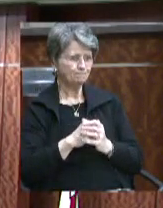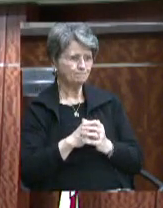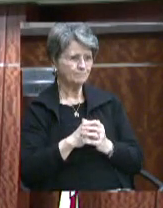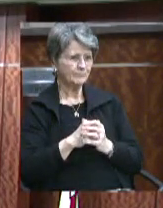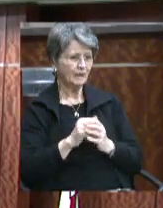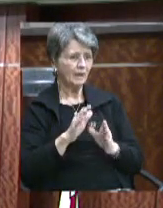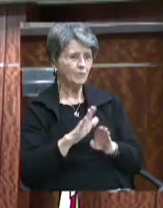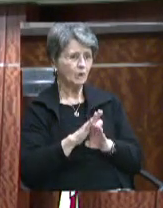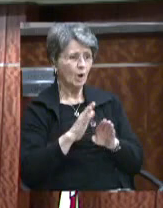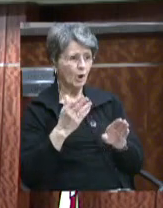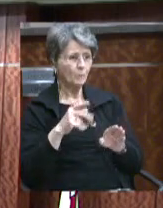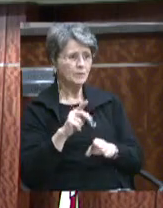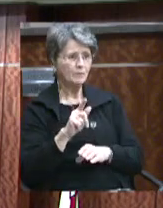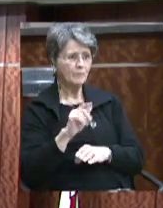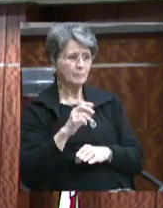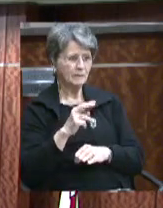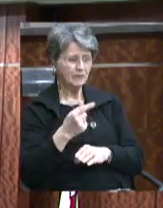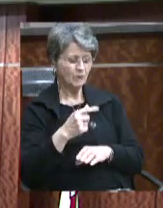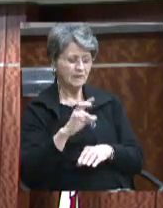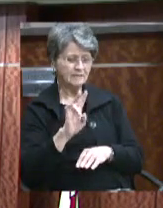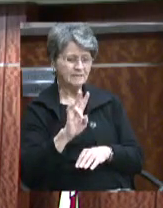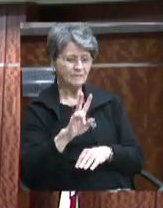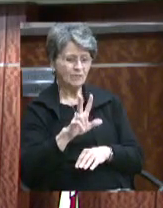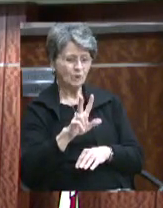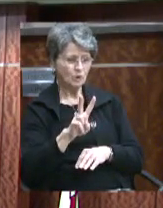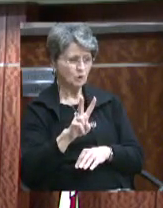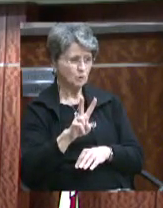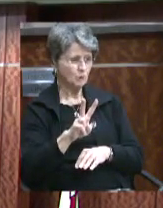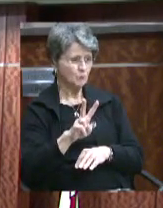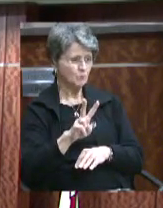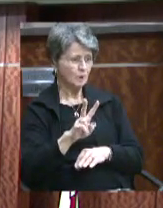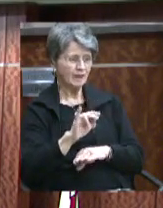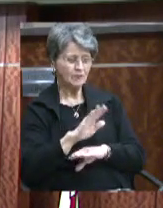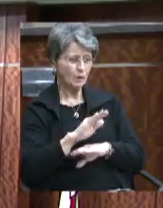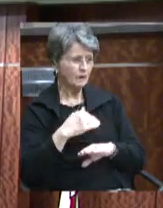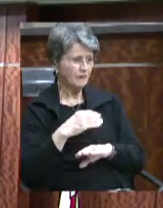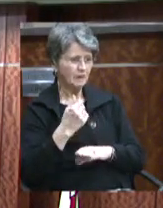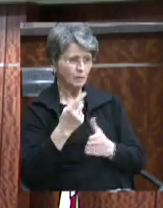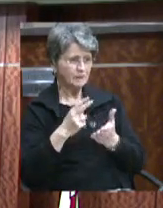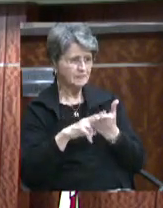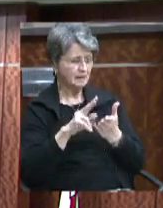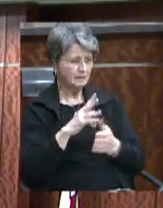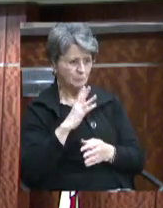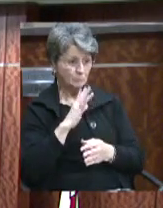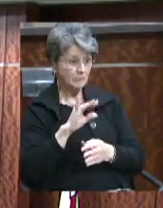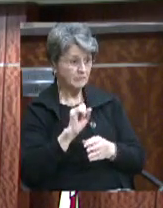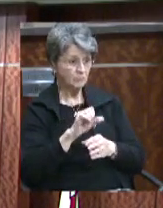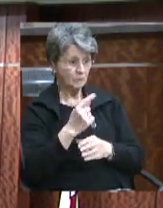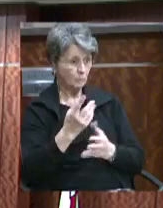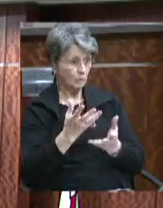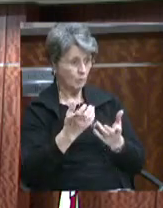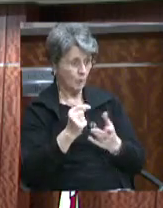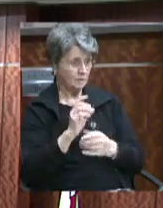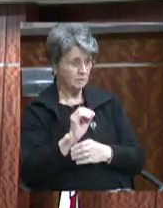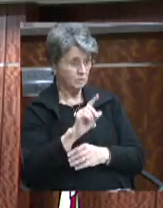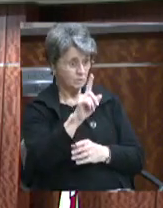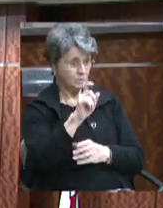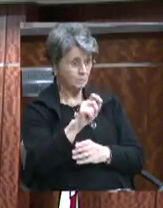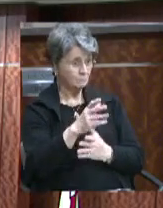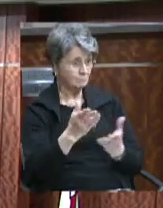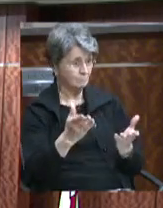I'll open the public hearing at 7:32. I have no one signed up to speak. Is there anyone wishing to speak?